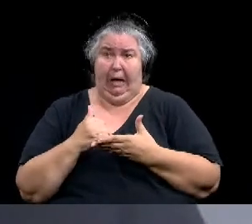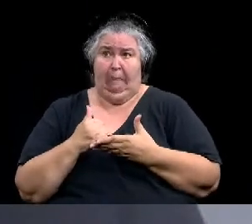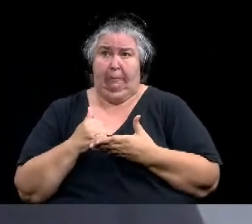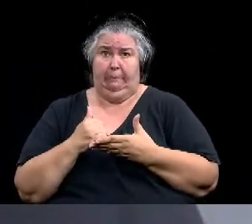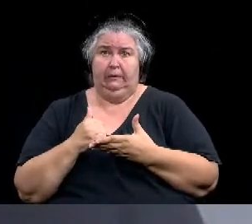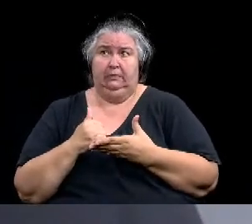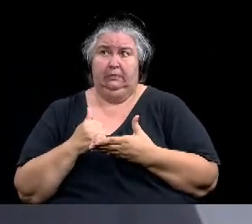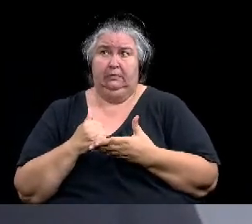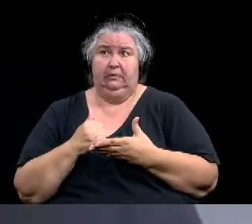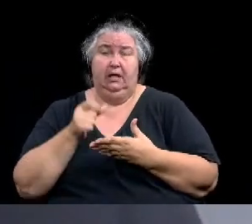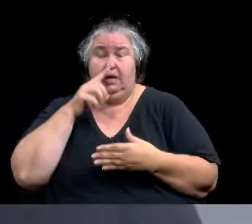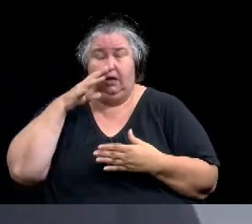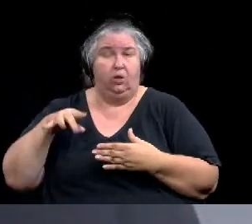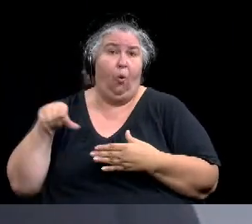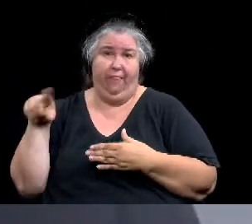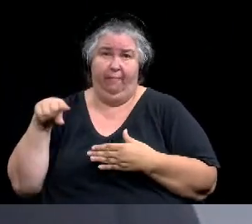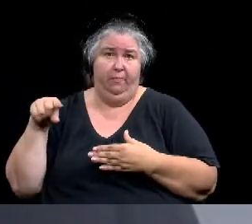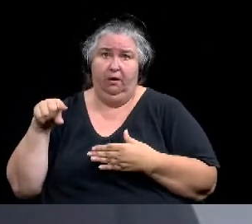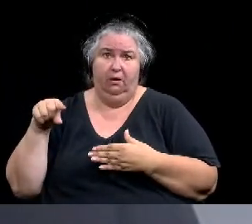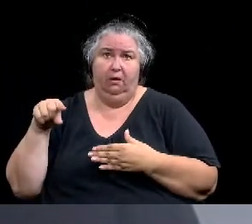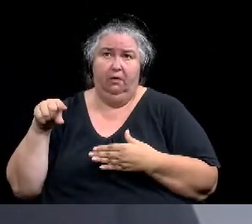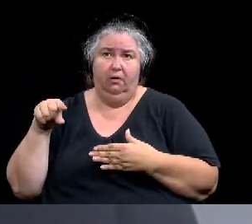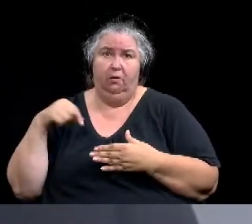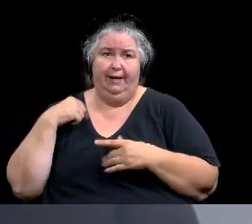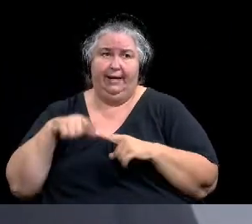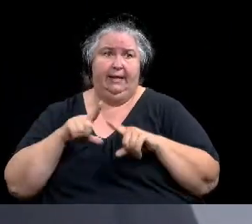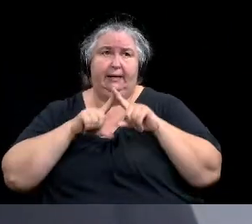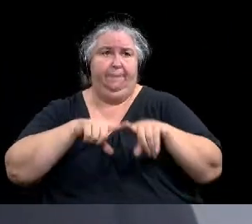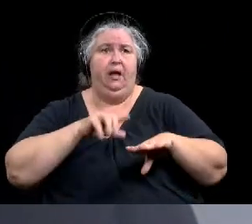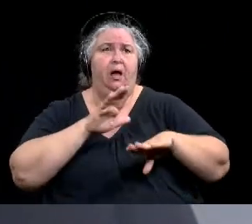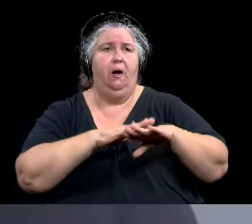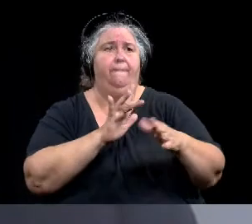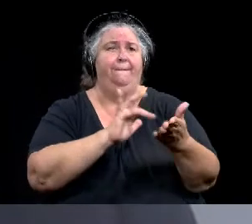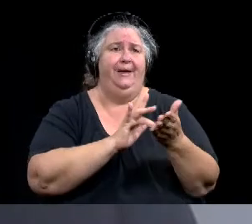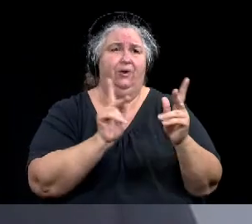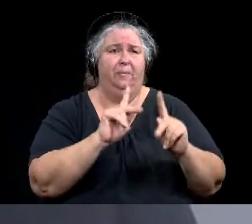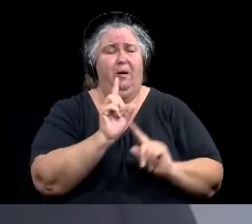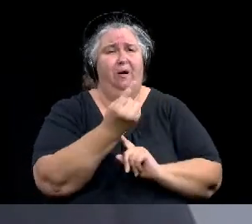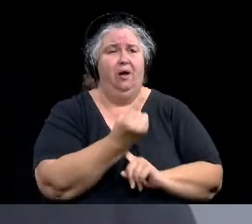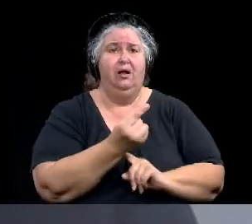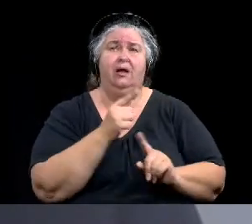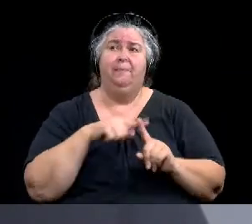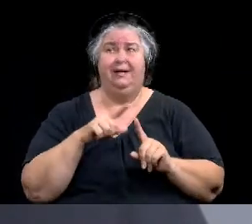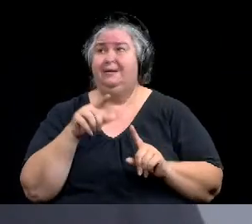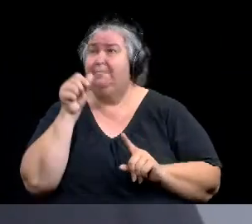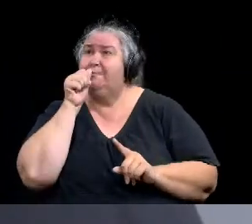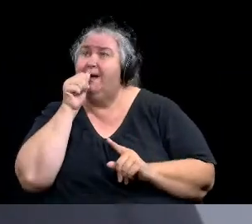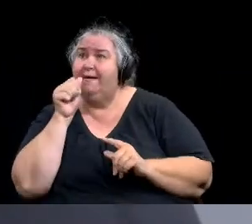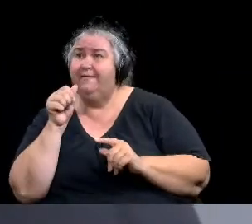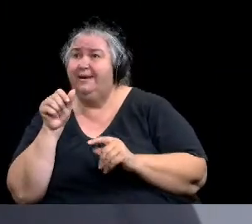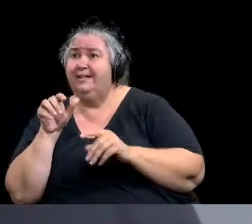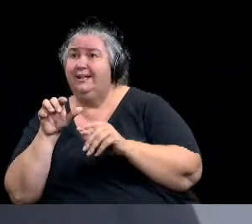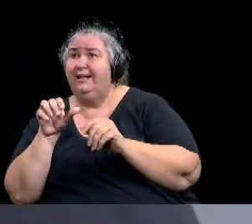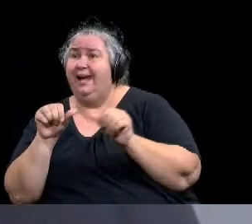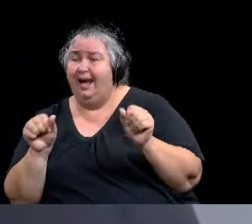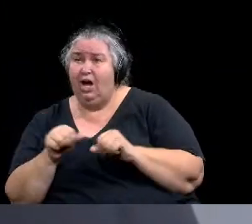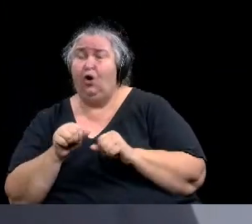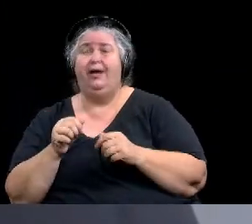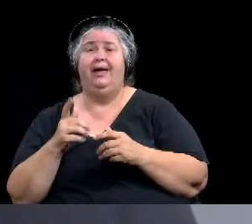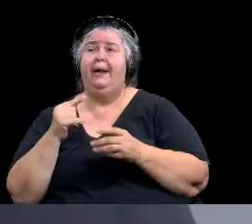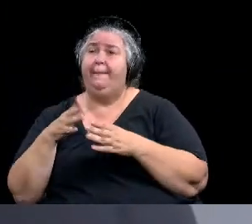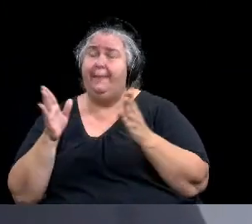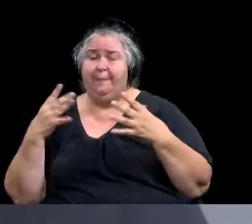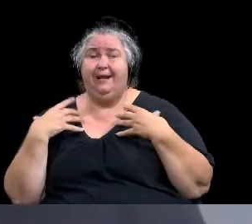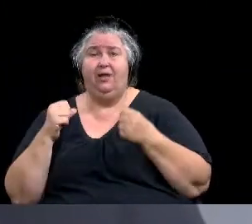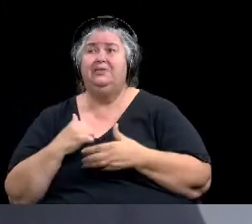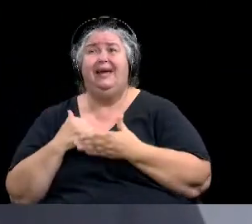mental health issues, and we can't just rely totally on medical people. It's got to be private sector and public health as well to do